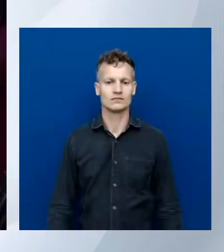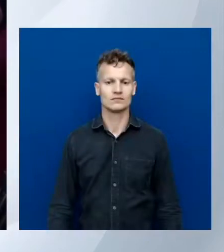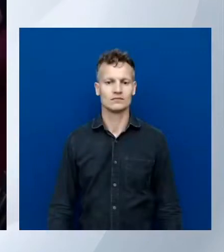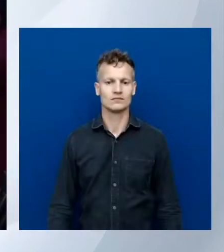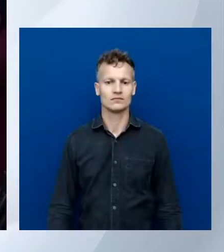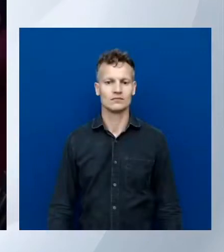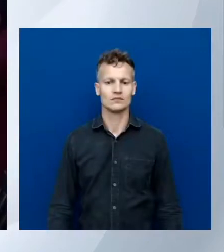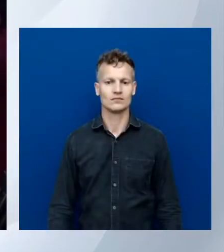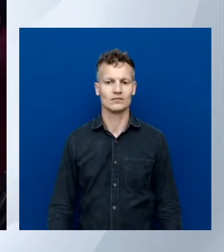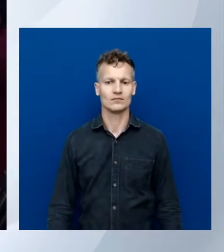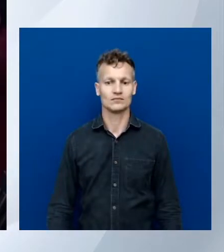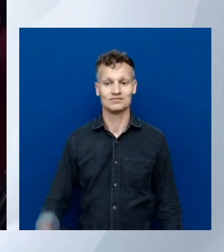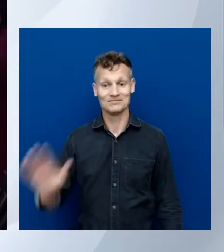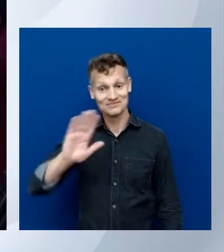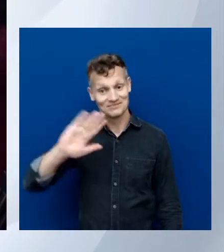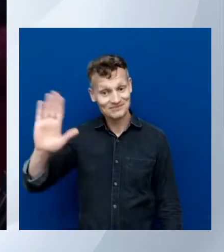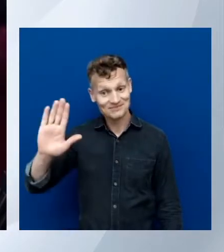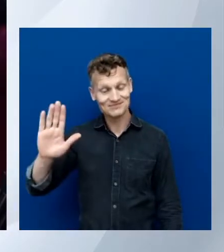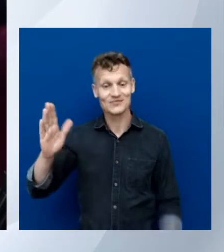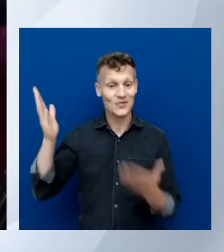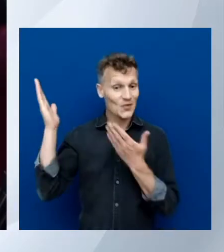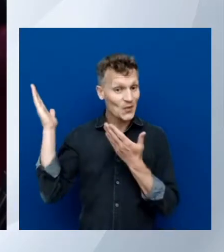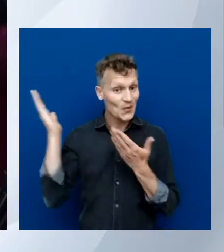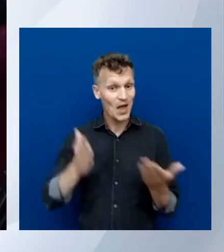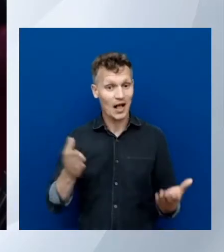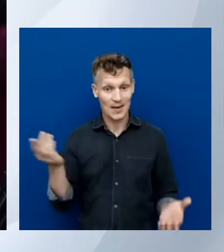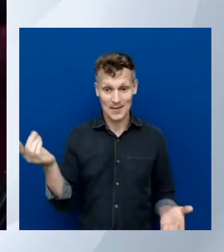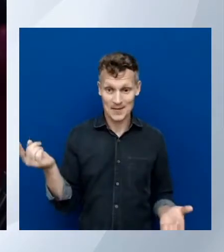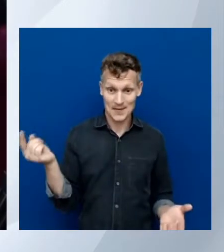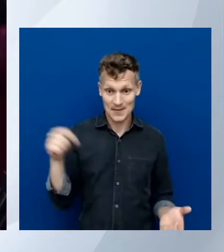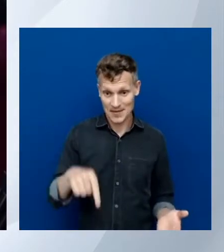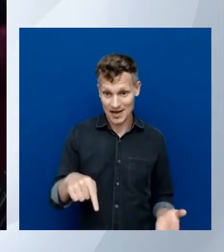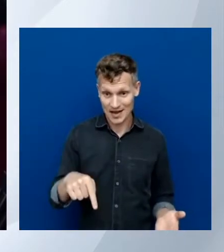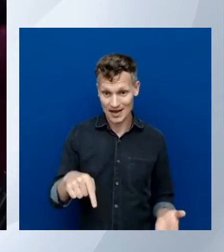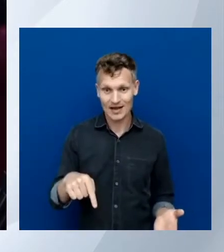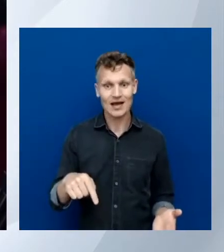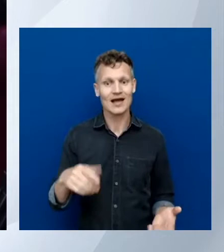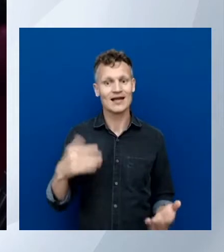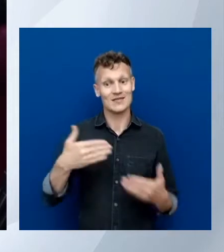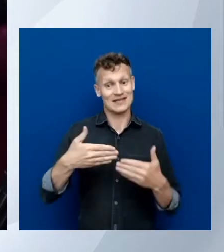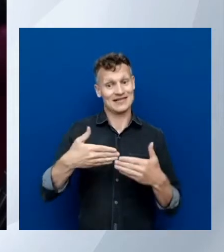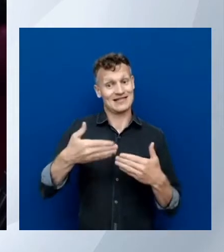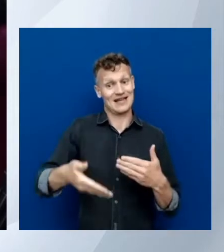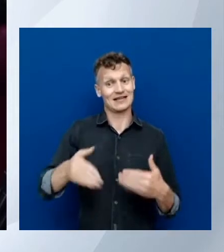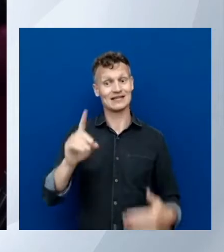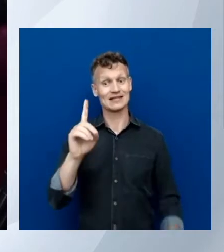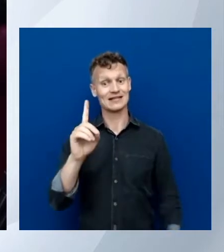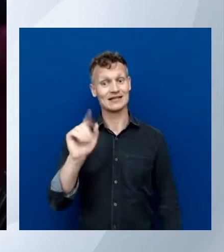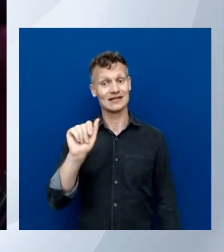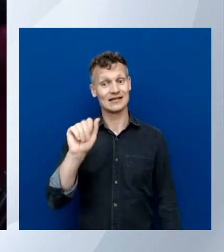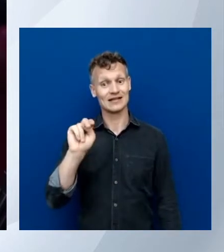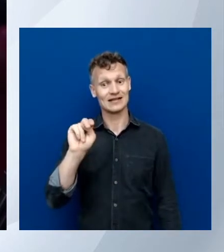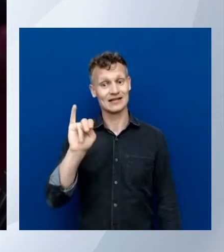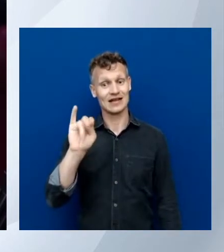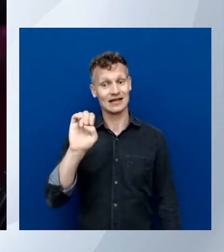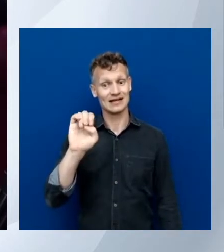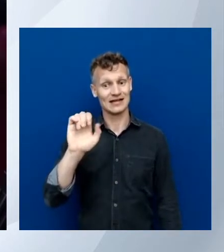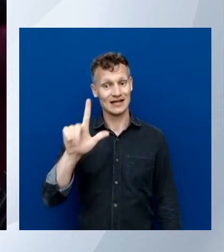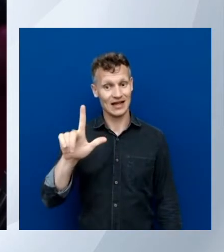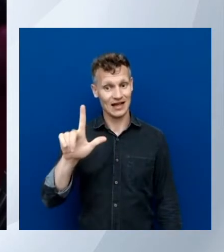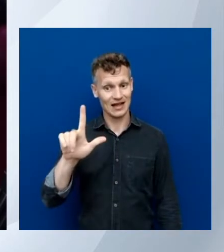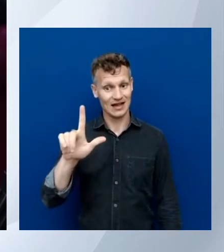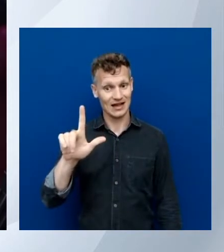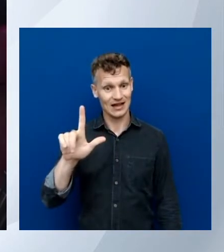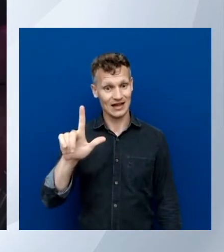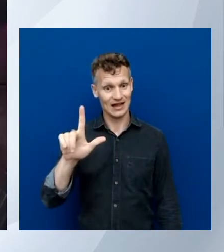Hey, welcome back everyone. Our next speaker is here, Daniel. Hi. Hey. So Daniel, I do know you